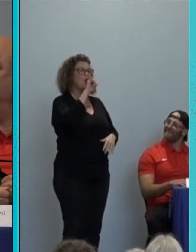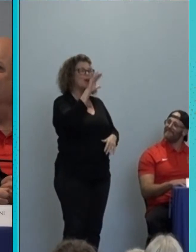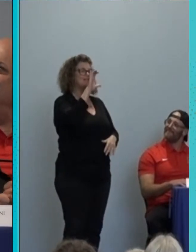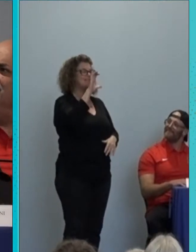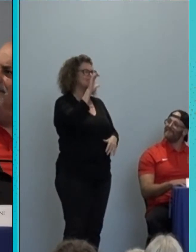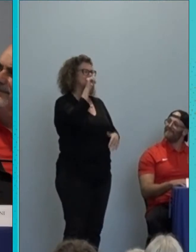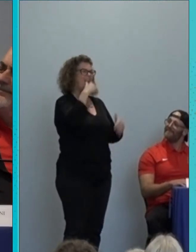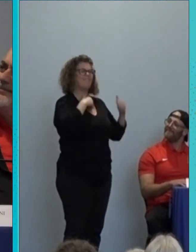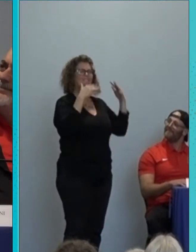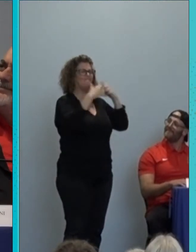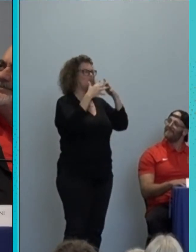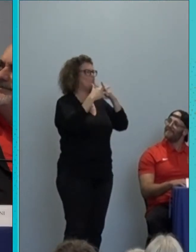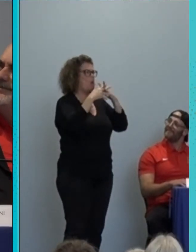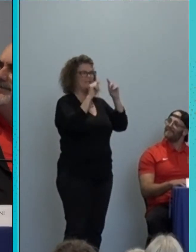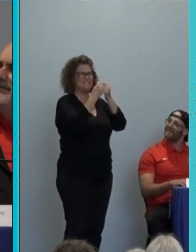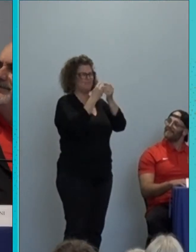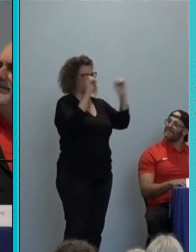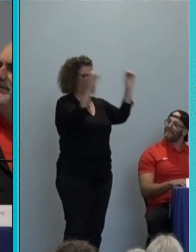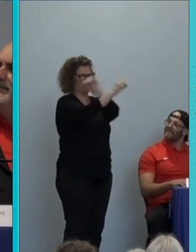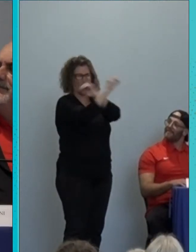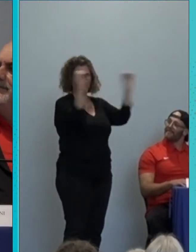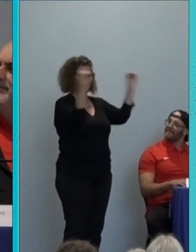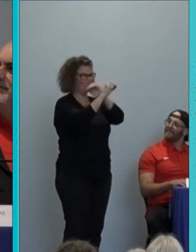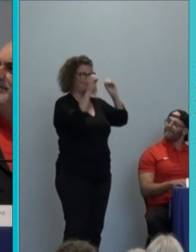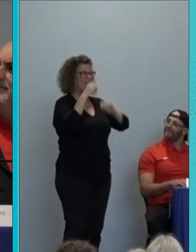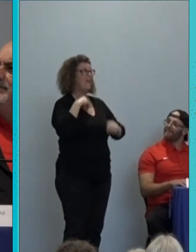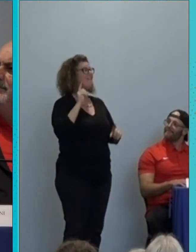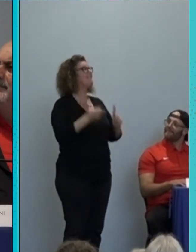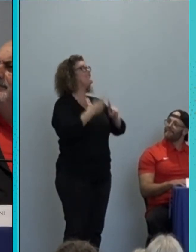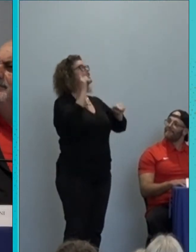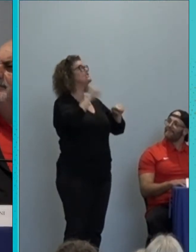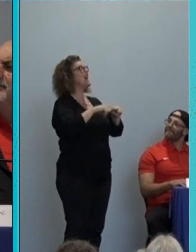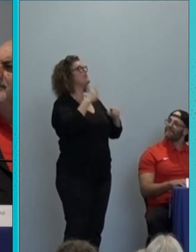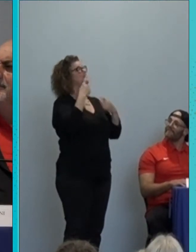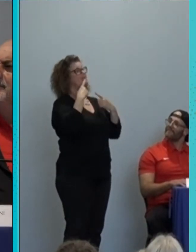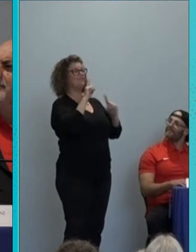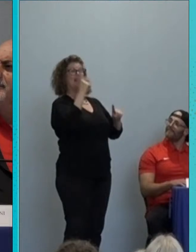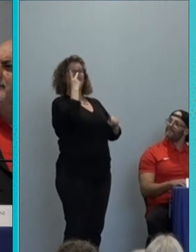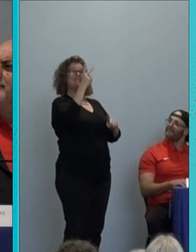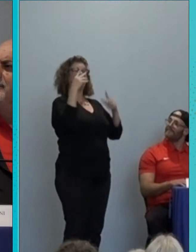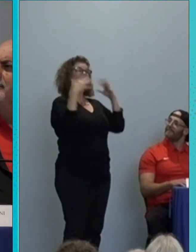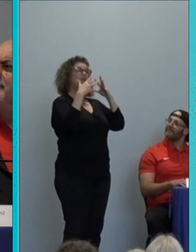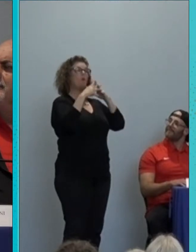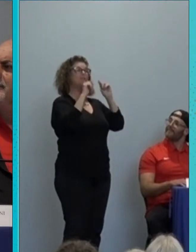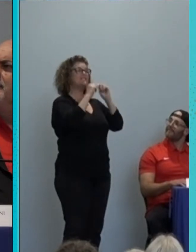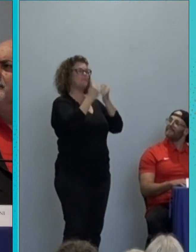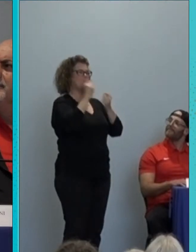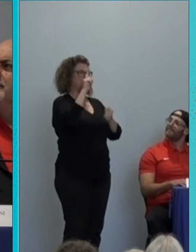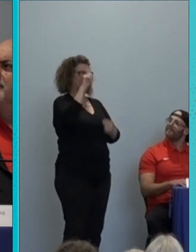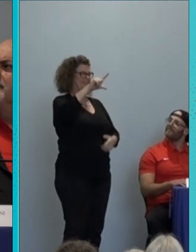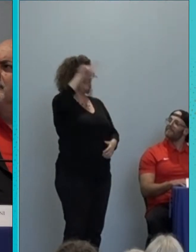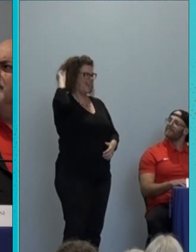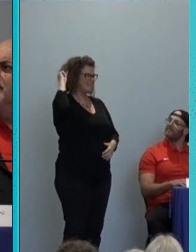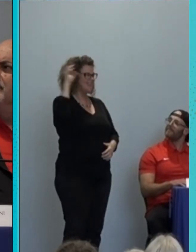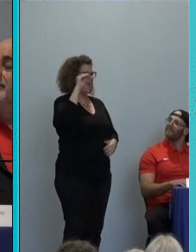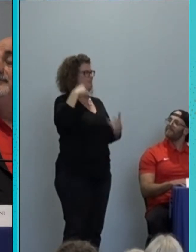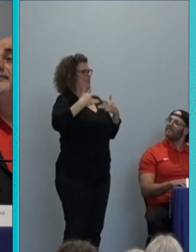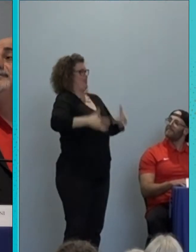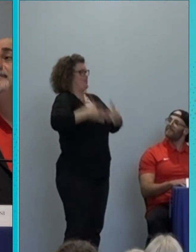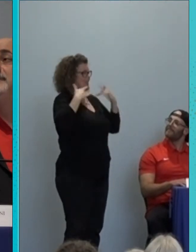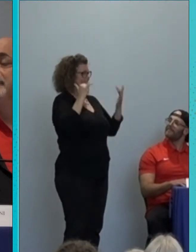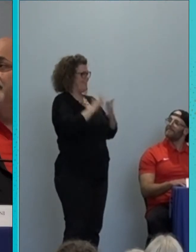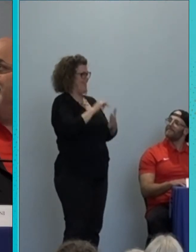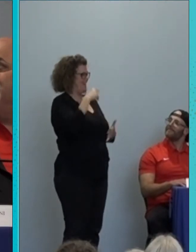Wow, okay. New York City doesn't have a football team like this. The first time I saw a football team was